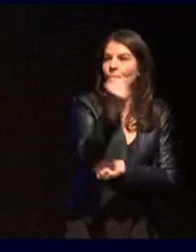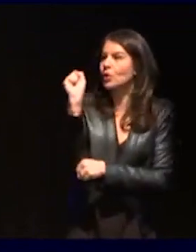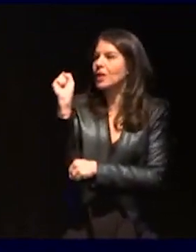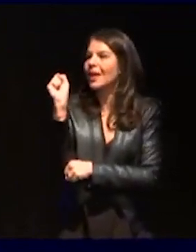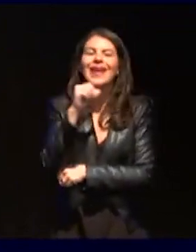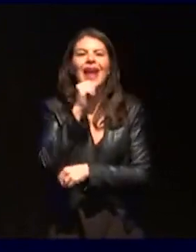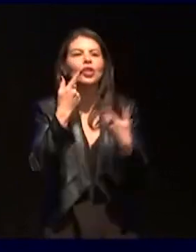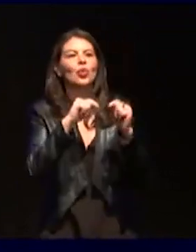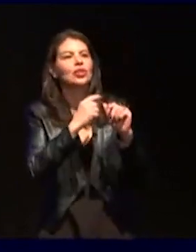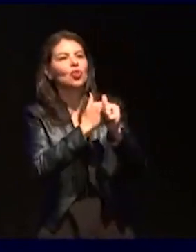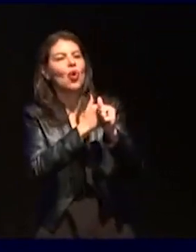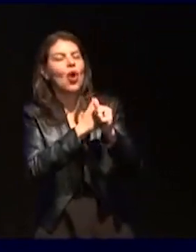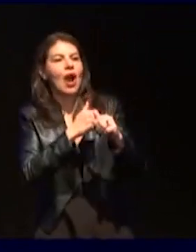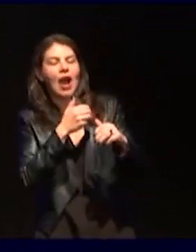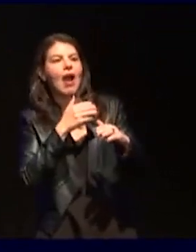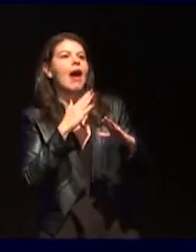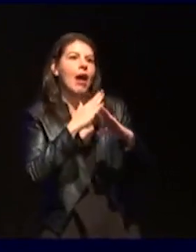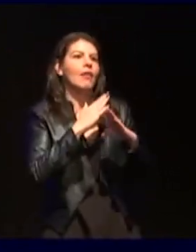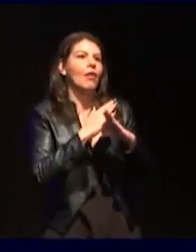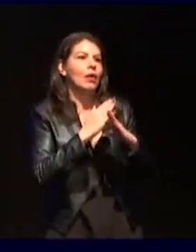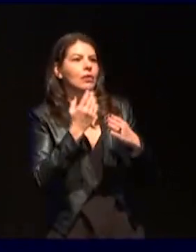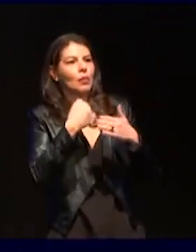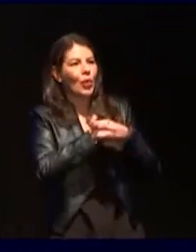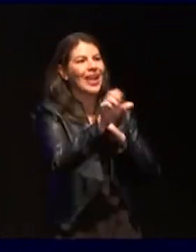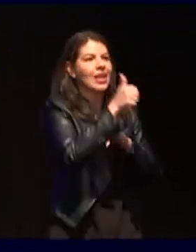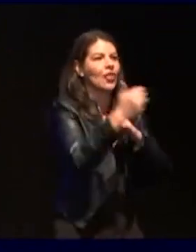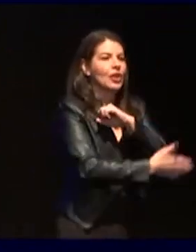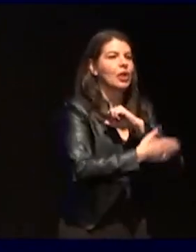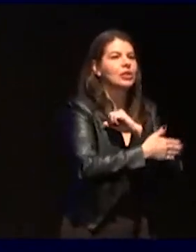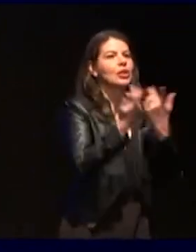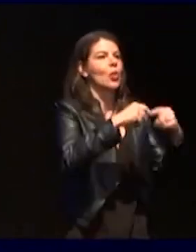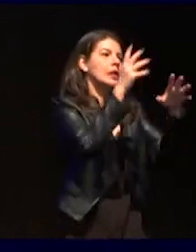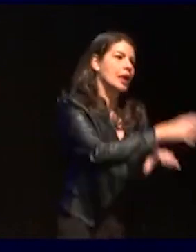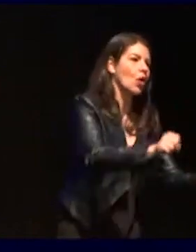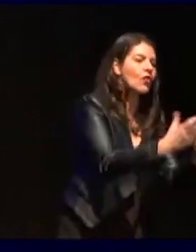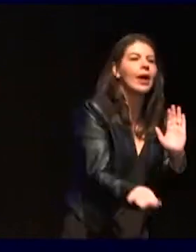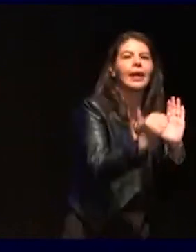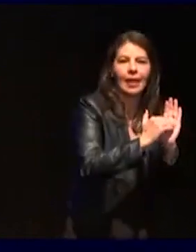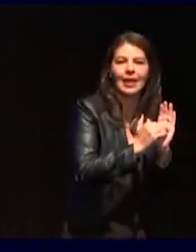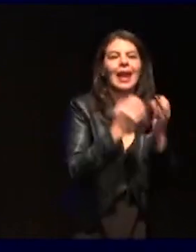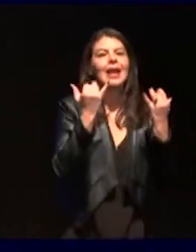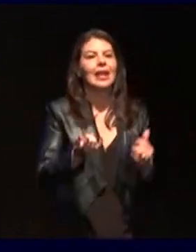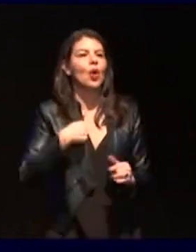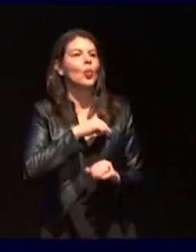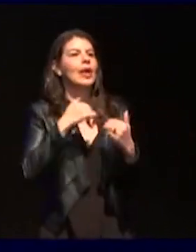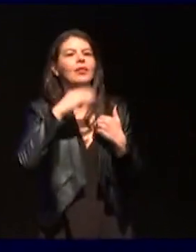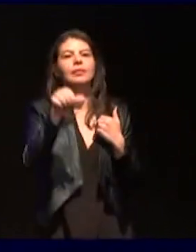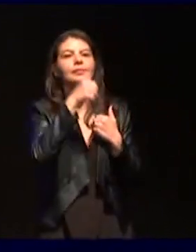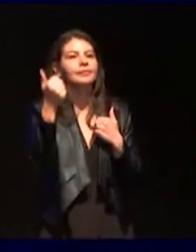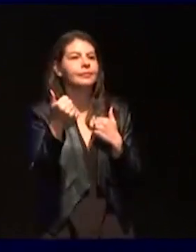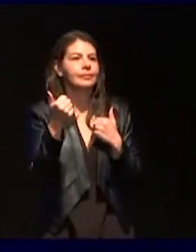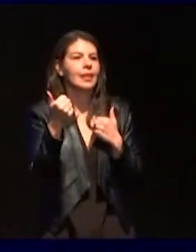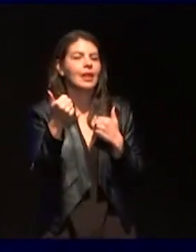from going into another country again and taking over. And here we are with another